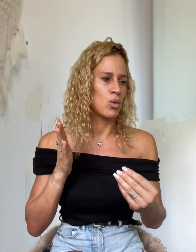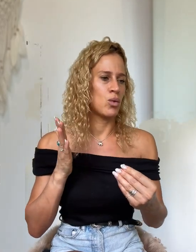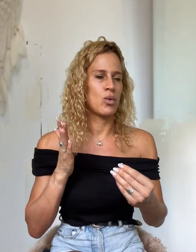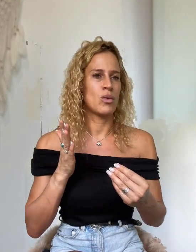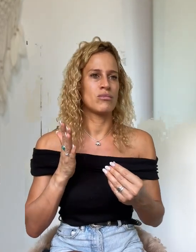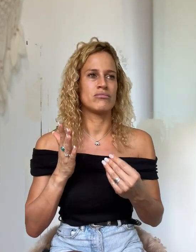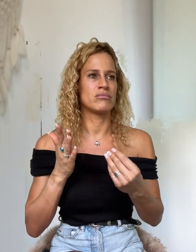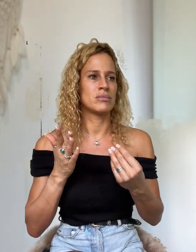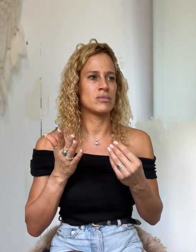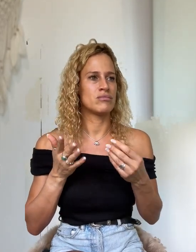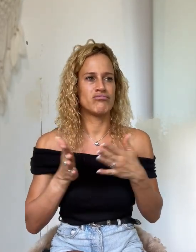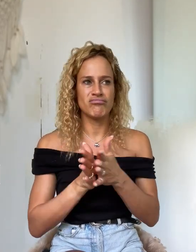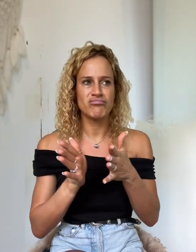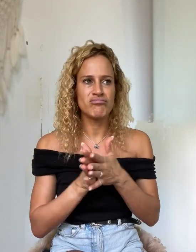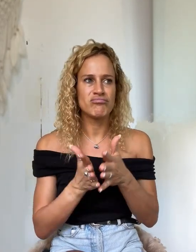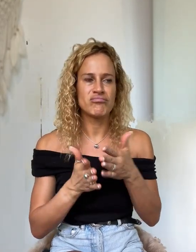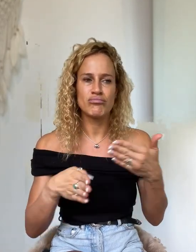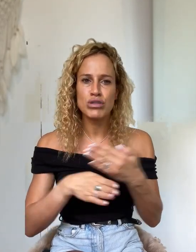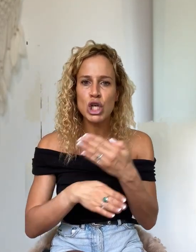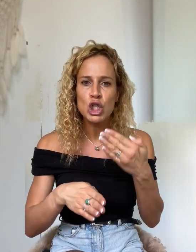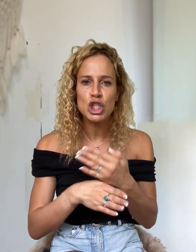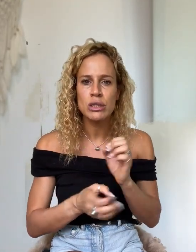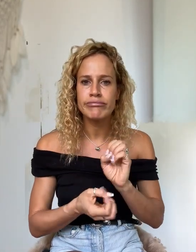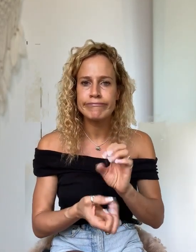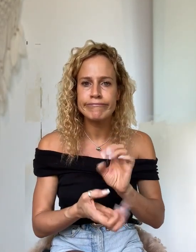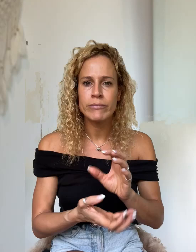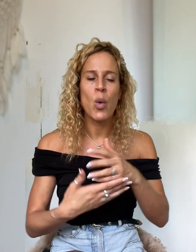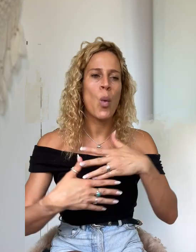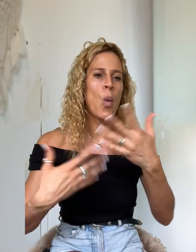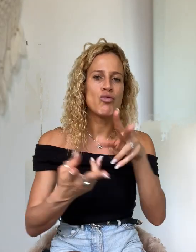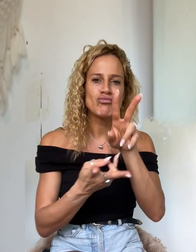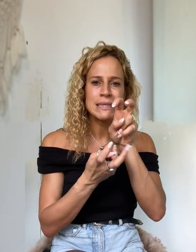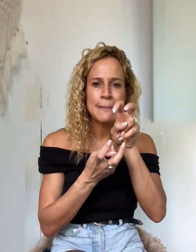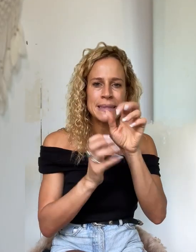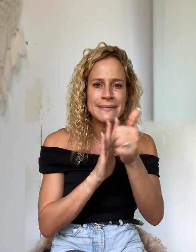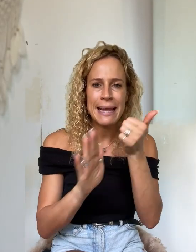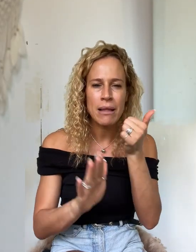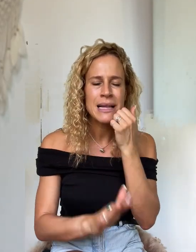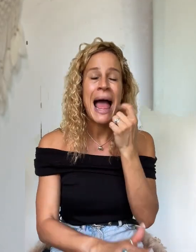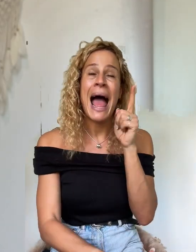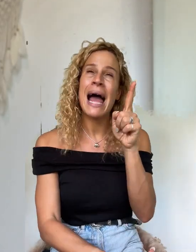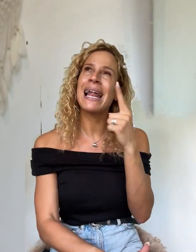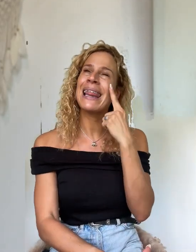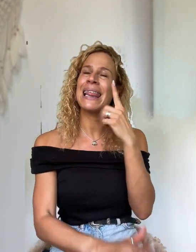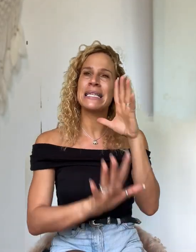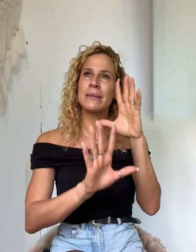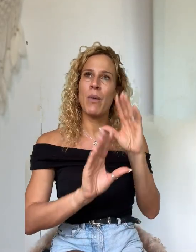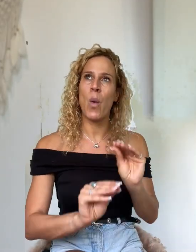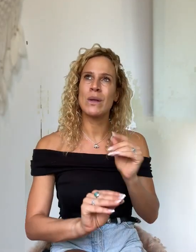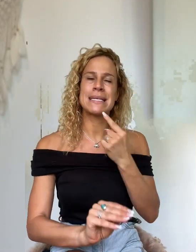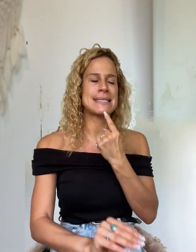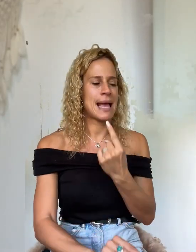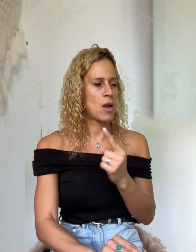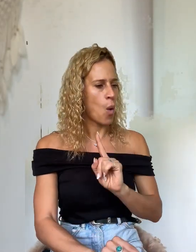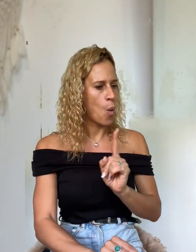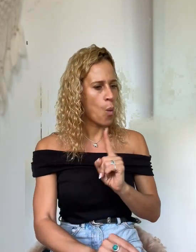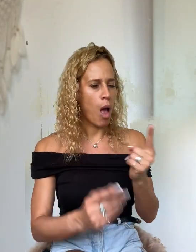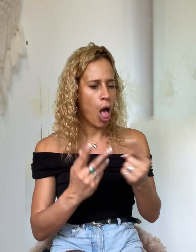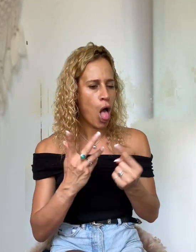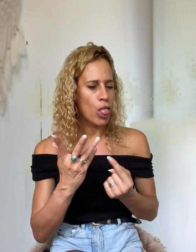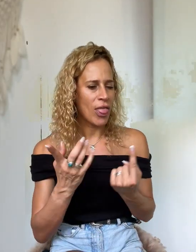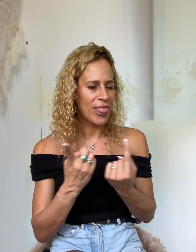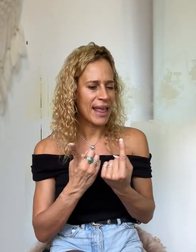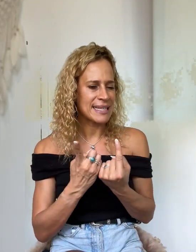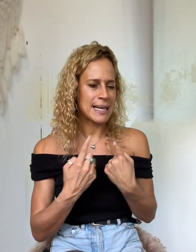In terms of my production, my sign language, my receptive skills, and you just say, what other things am I really good